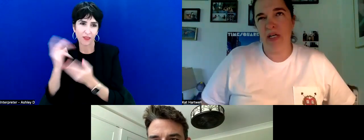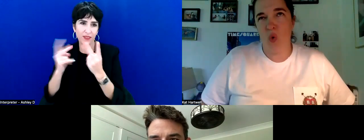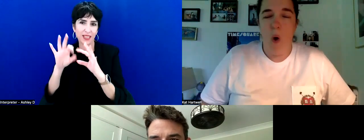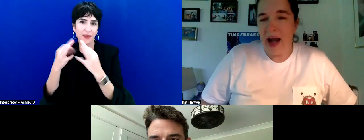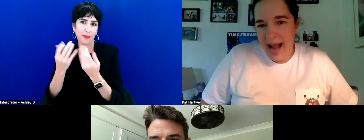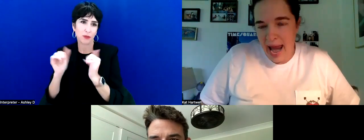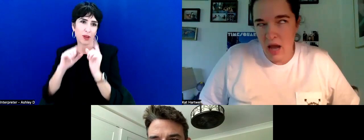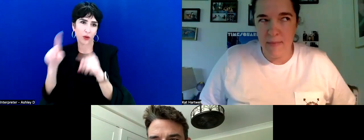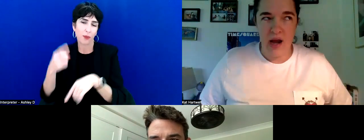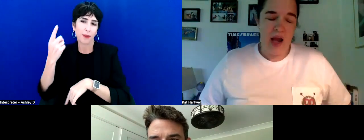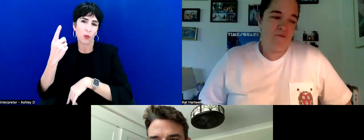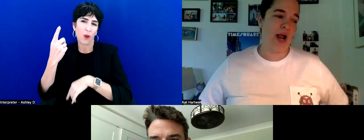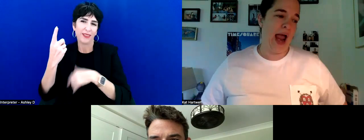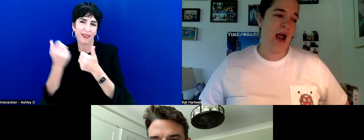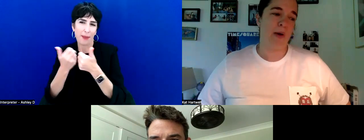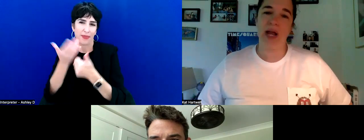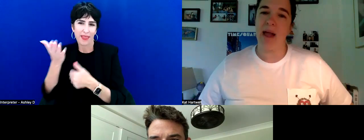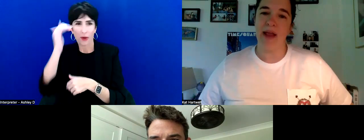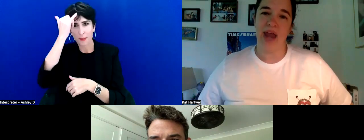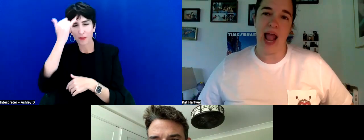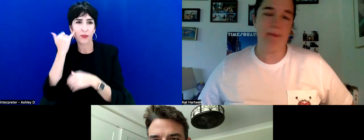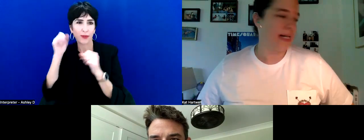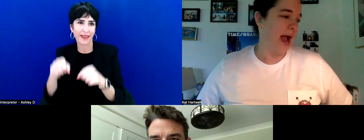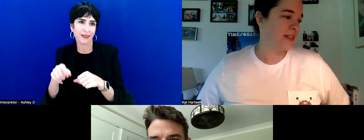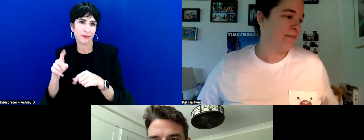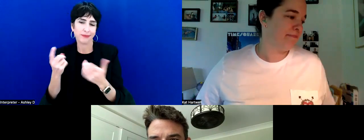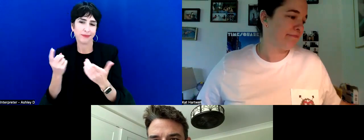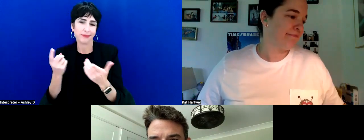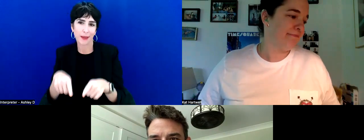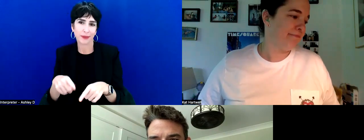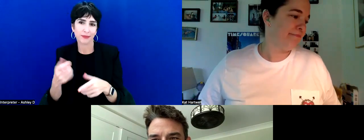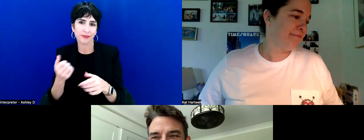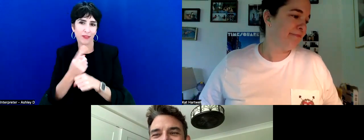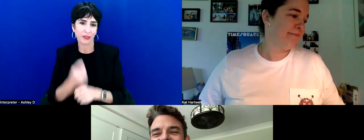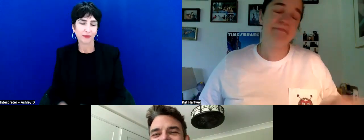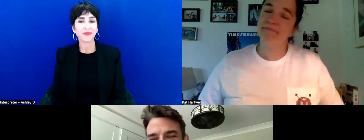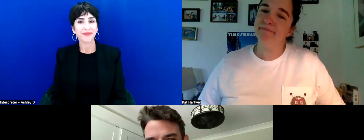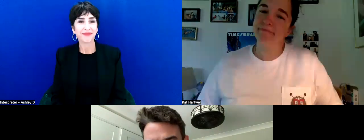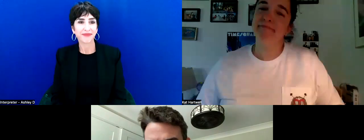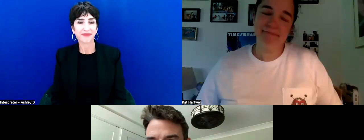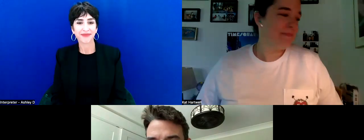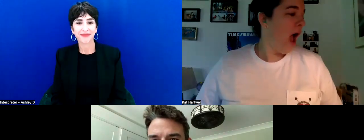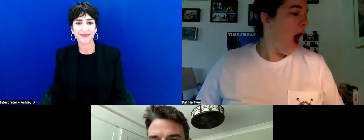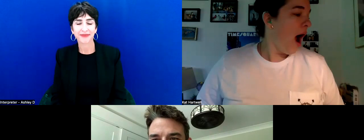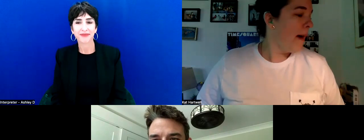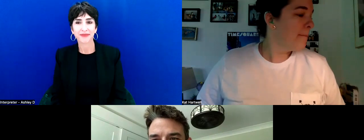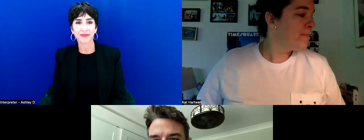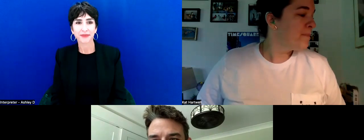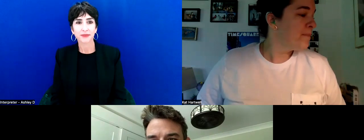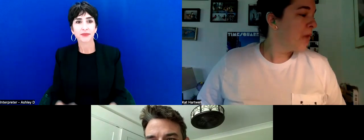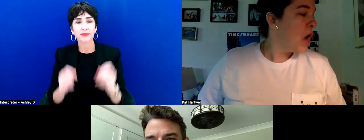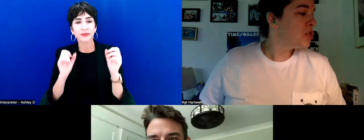try to maybe do one game if we can, but we can't make that happen yet.